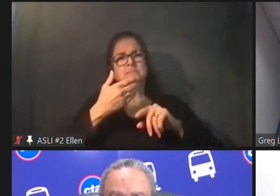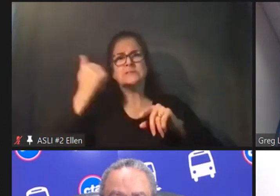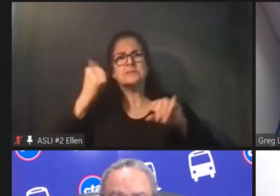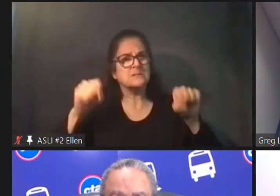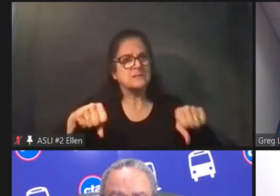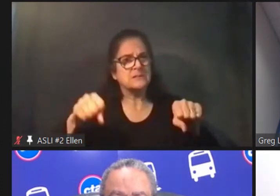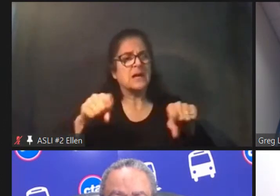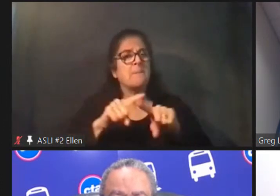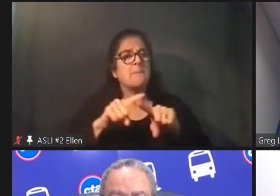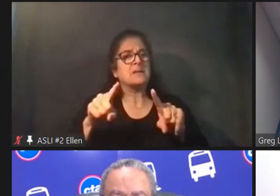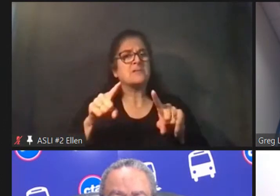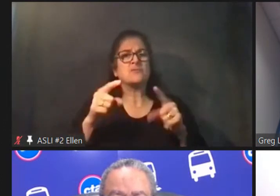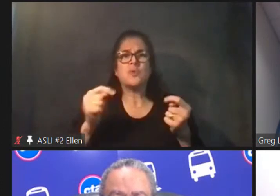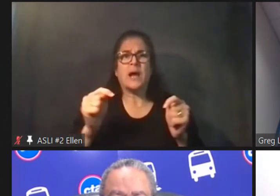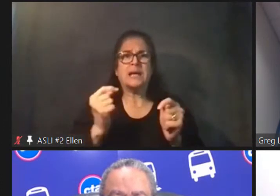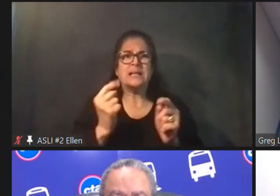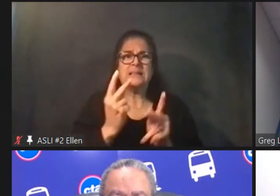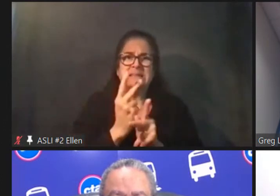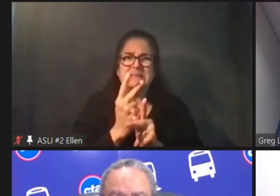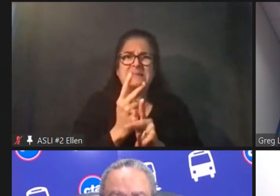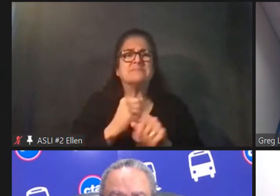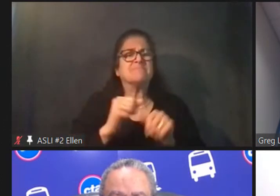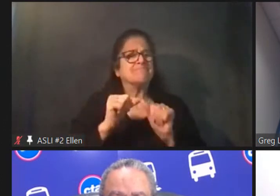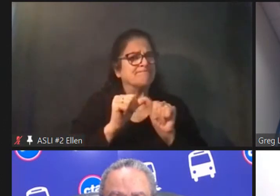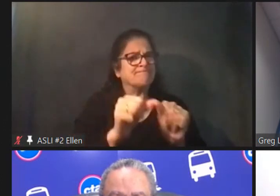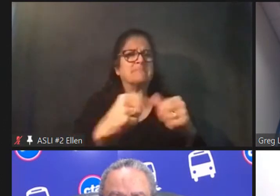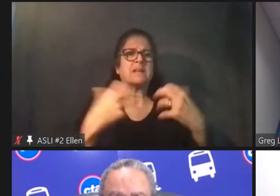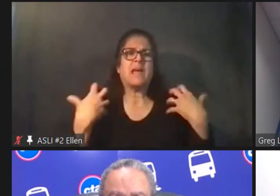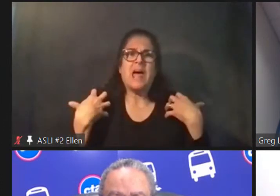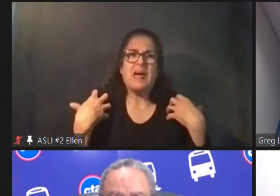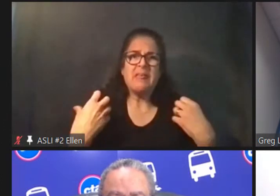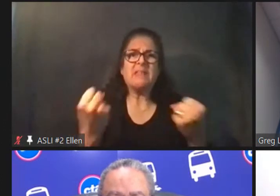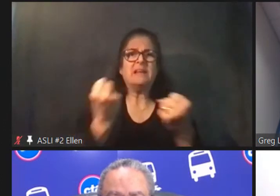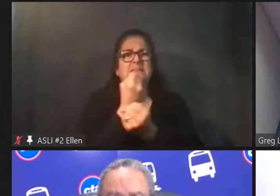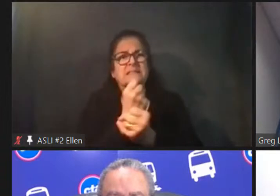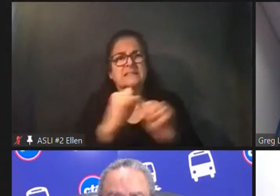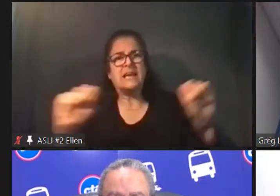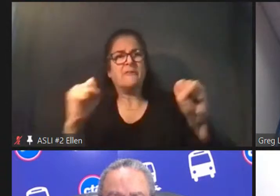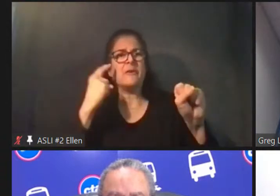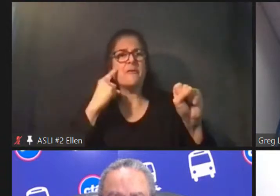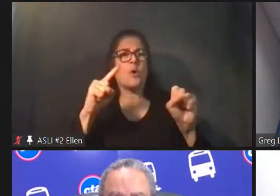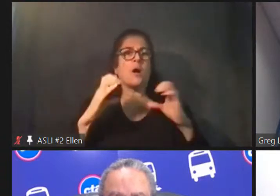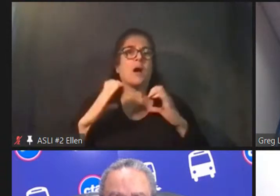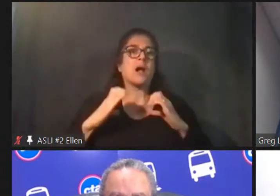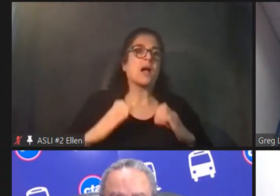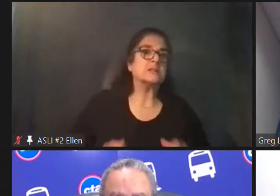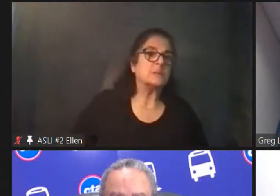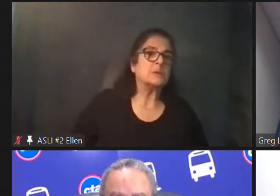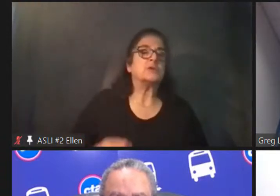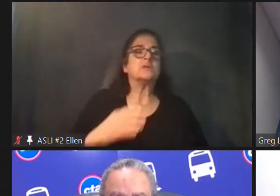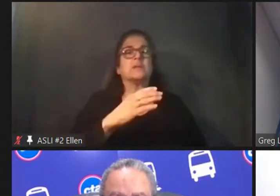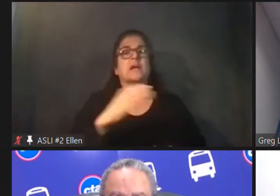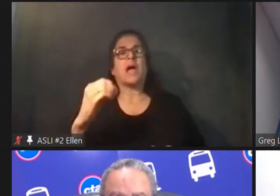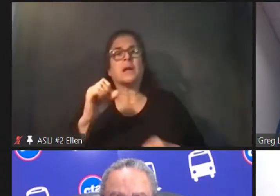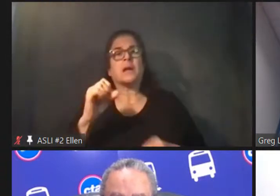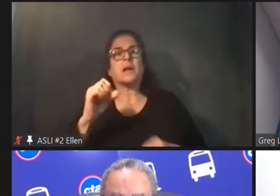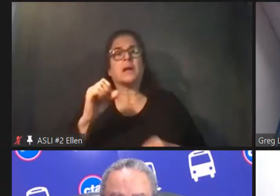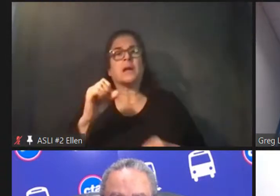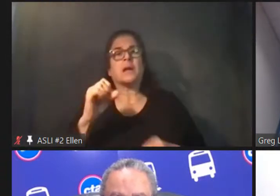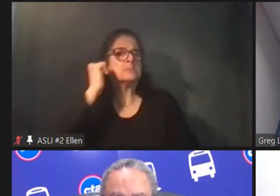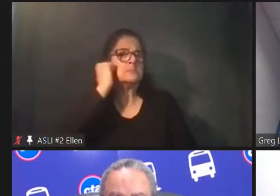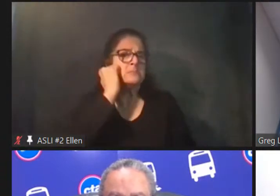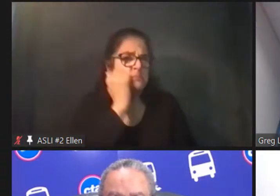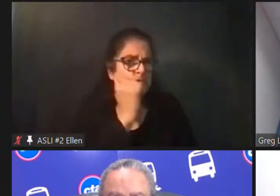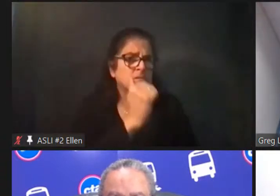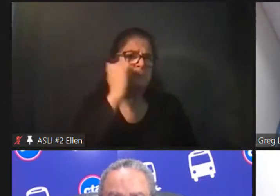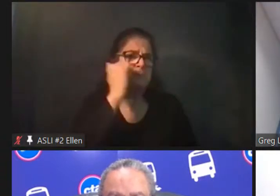possible for its customers and employees. Day in and day out, the CTA had to